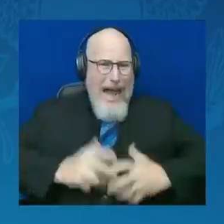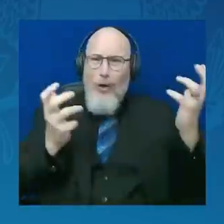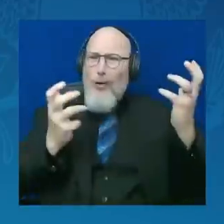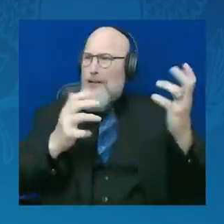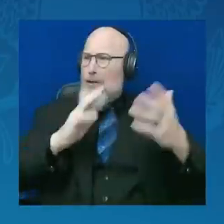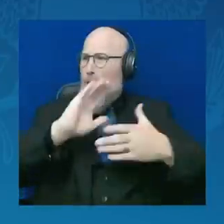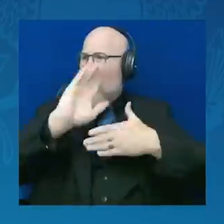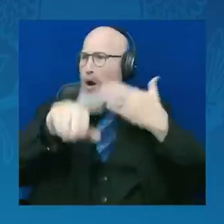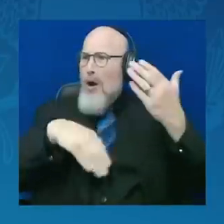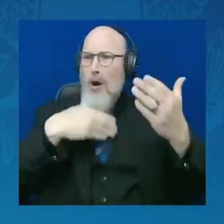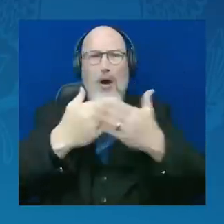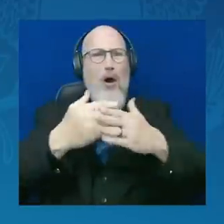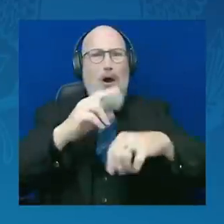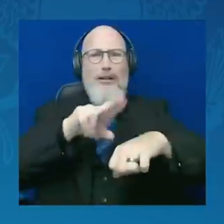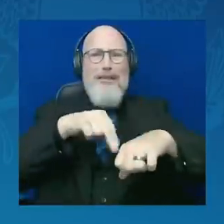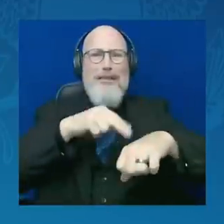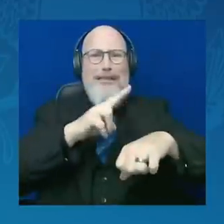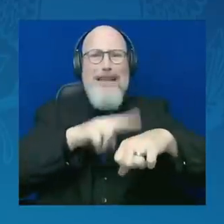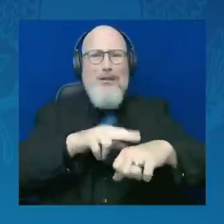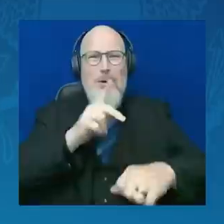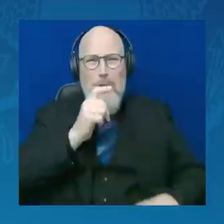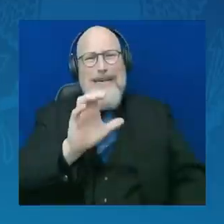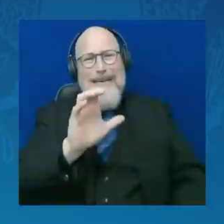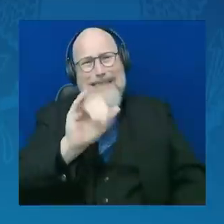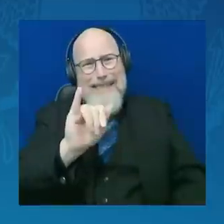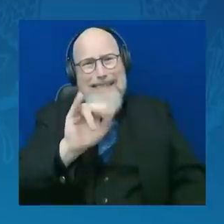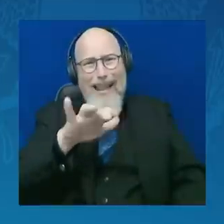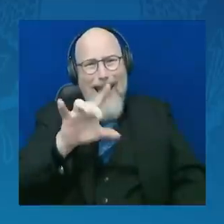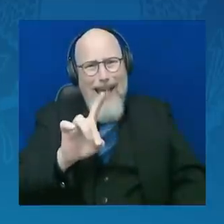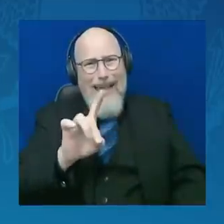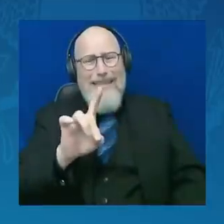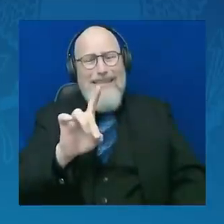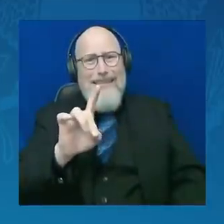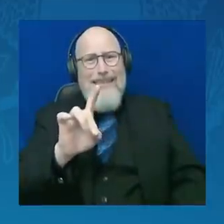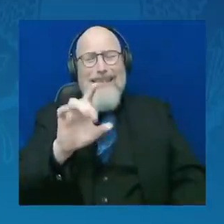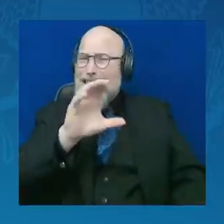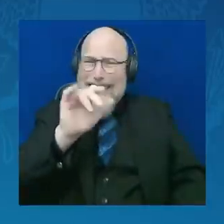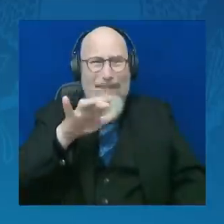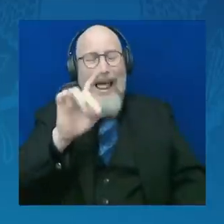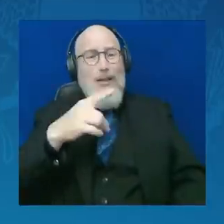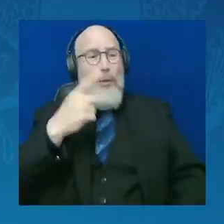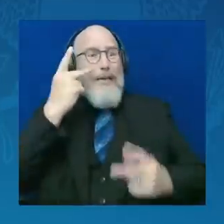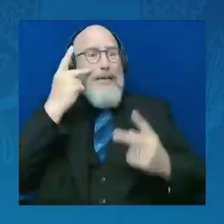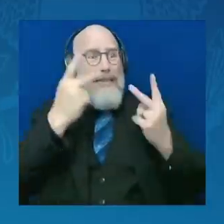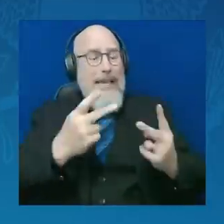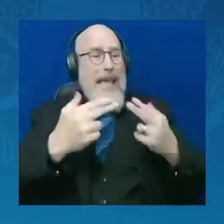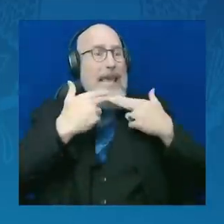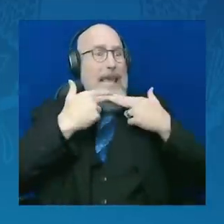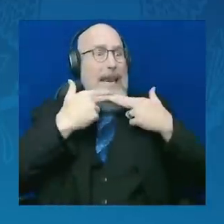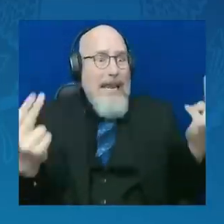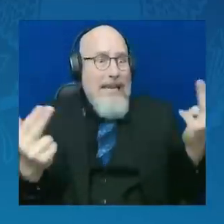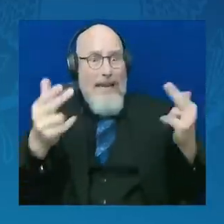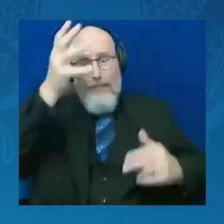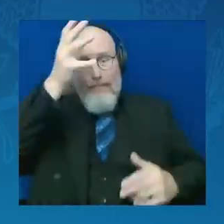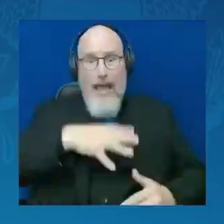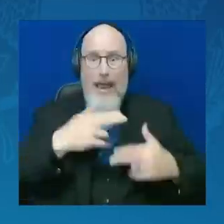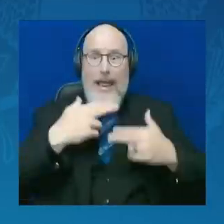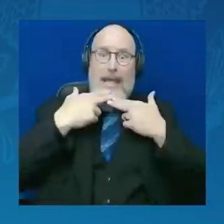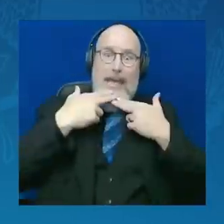when we look at what is happening to innocent men, women, children, grandmothers, grandfathers,